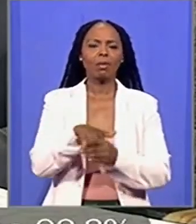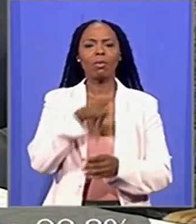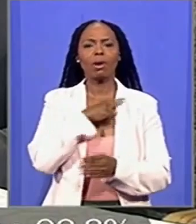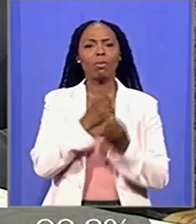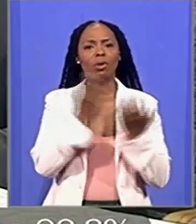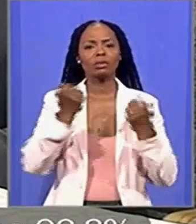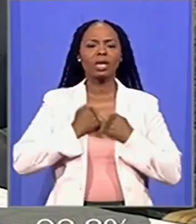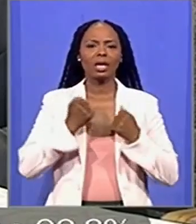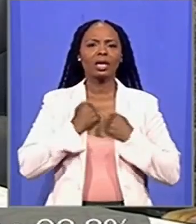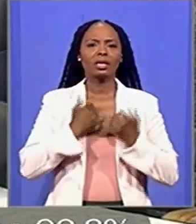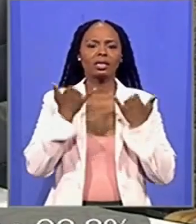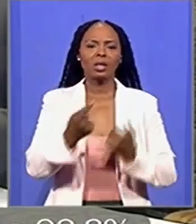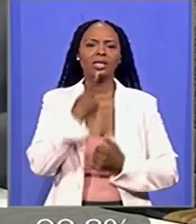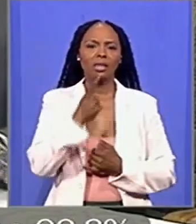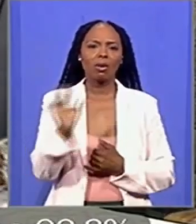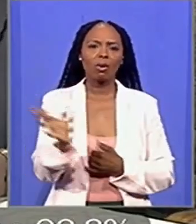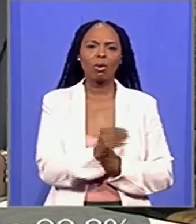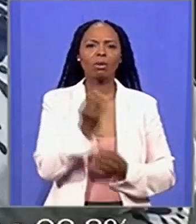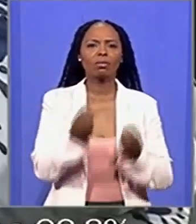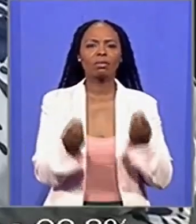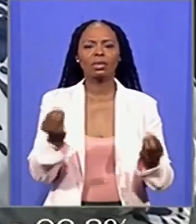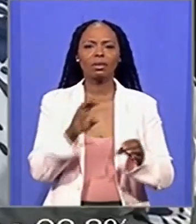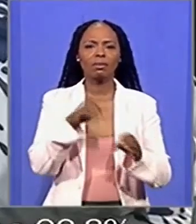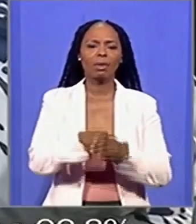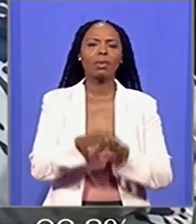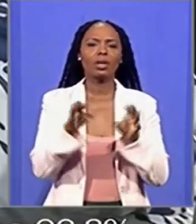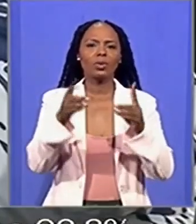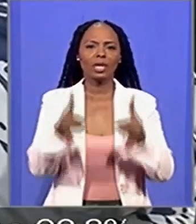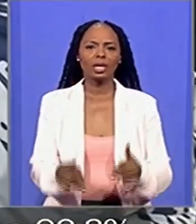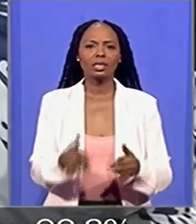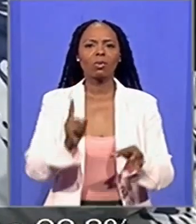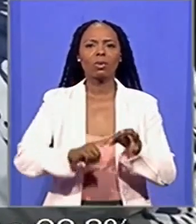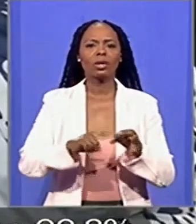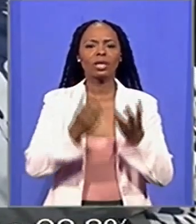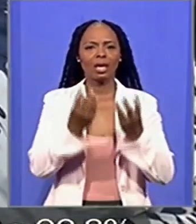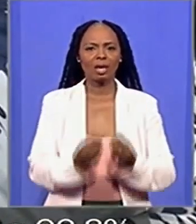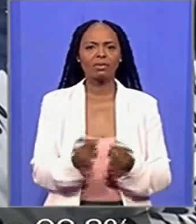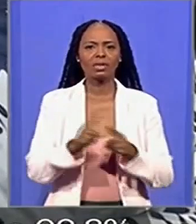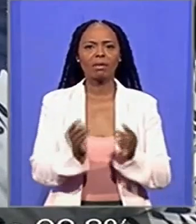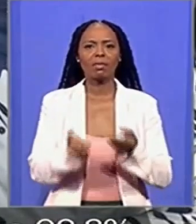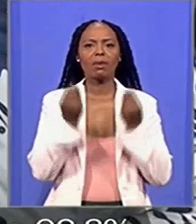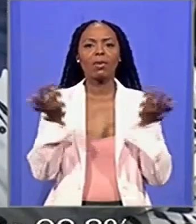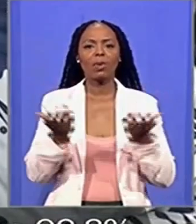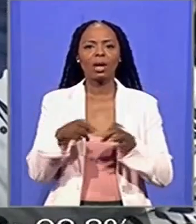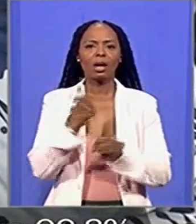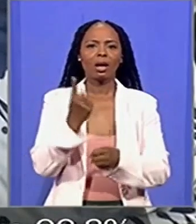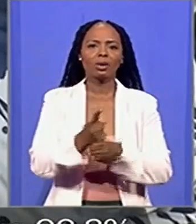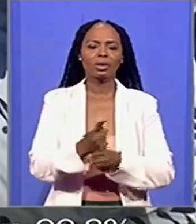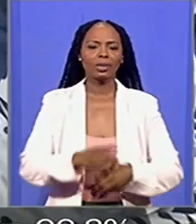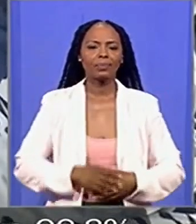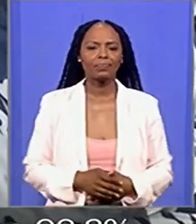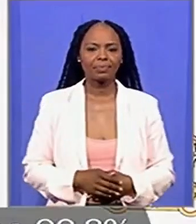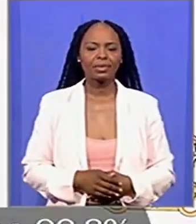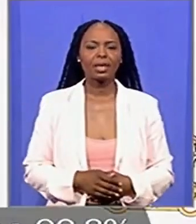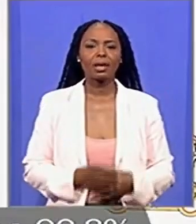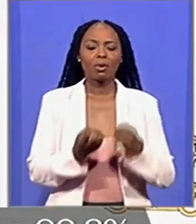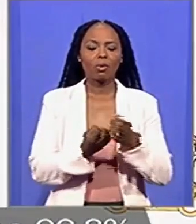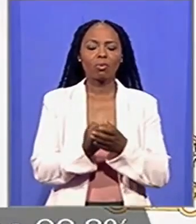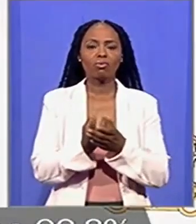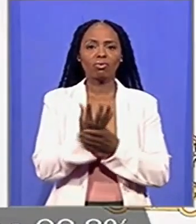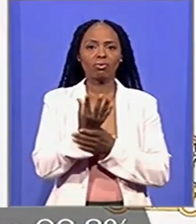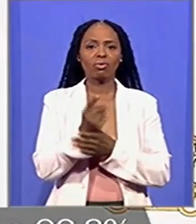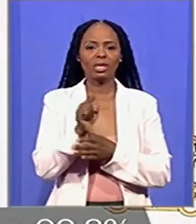bantsi ba batla gore bana ba bona ba ungwelwe mo thutong e nang le boleng e fitlhelwang mo Gauteng. In terms of the growing system,